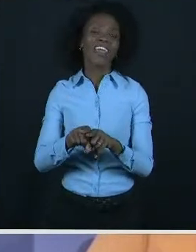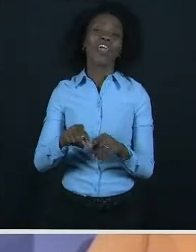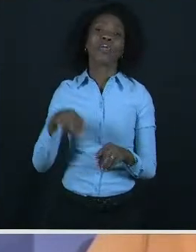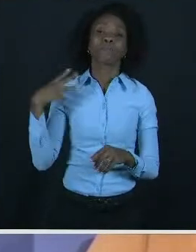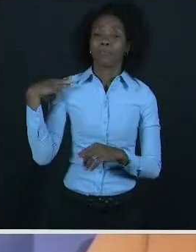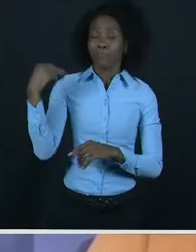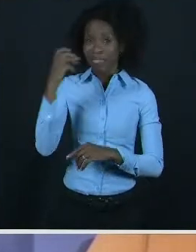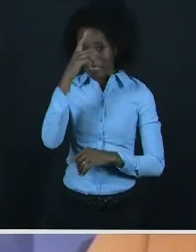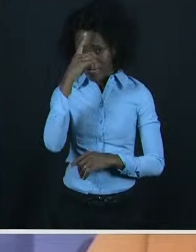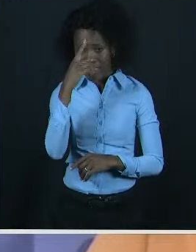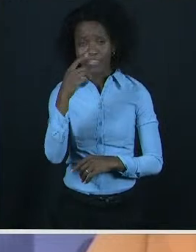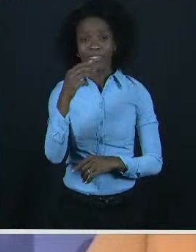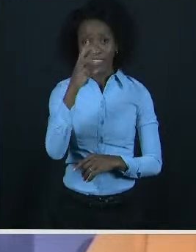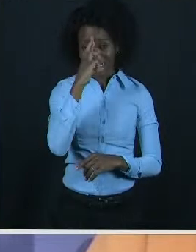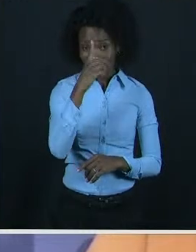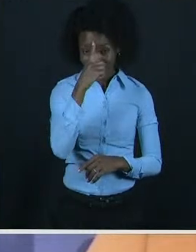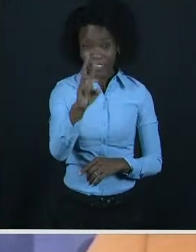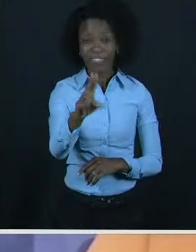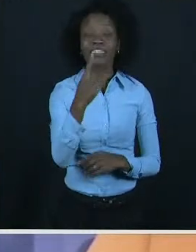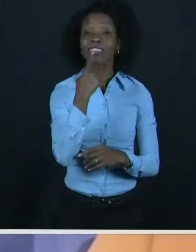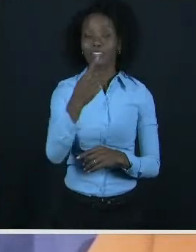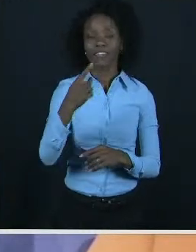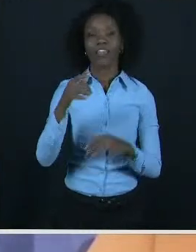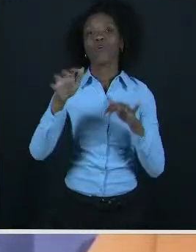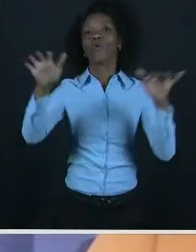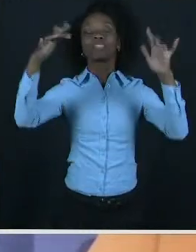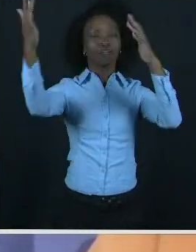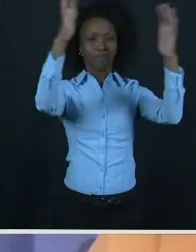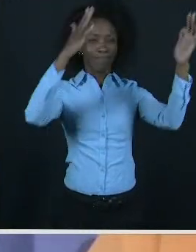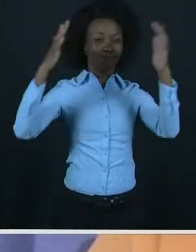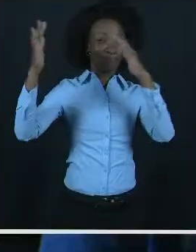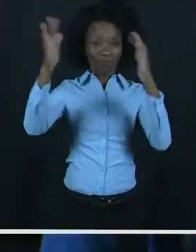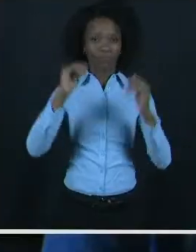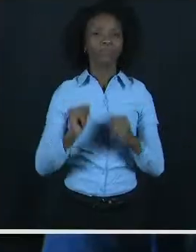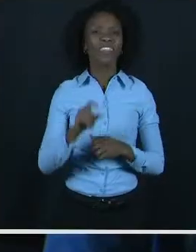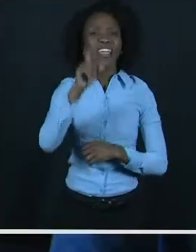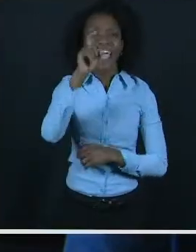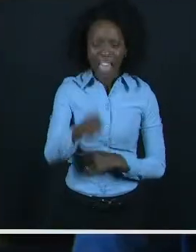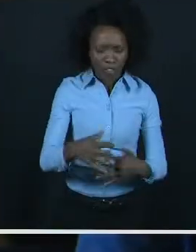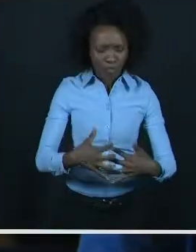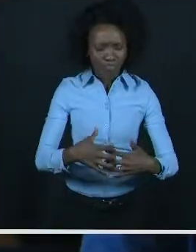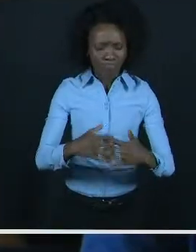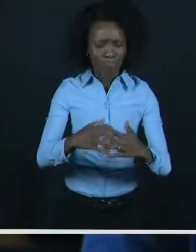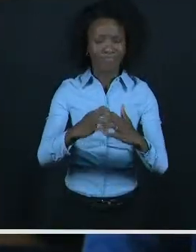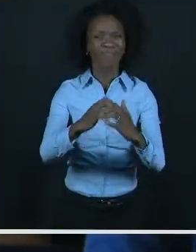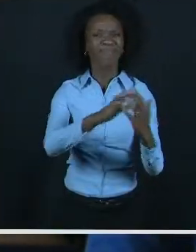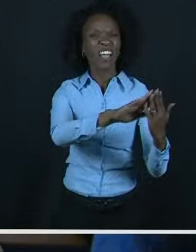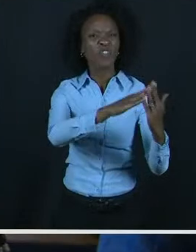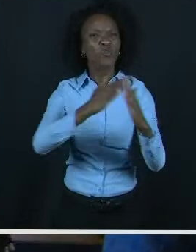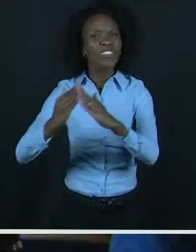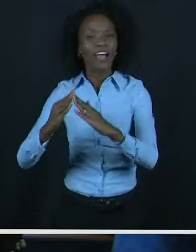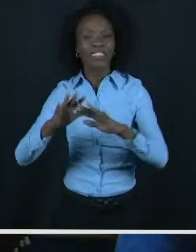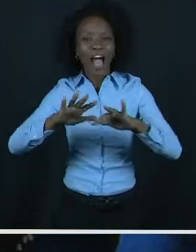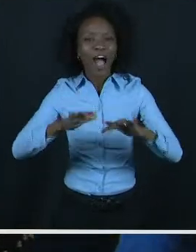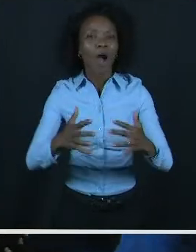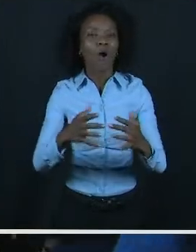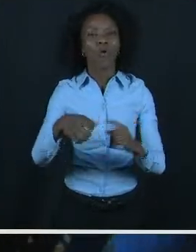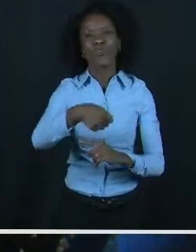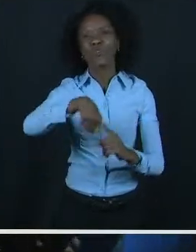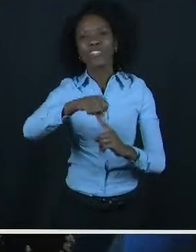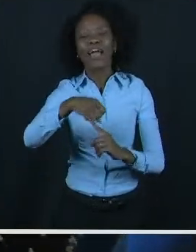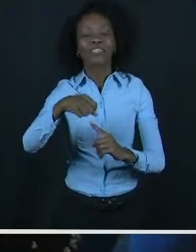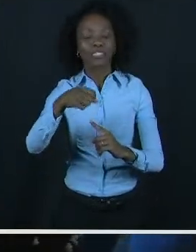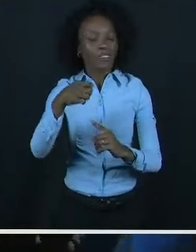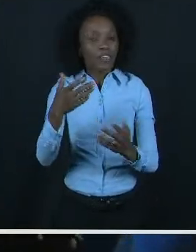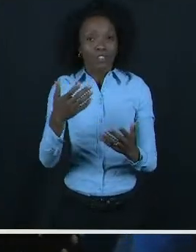said. We must build a society We must also build a society in which there is